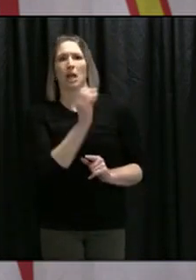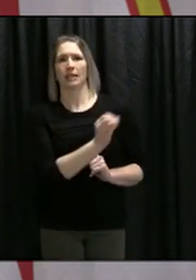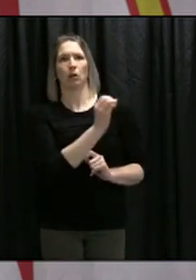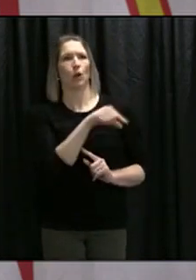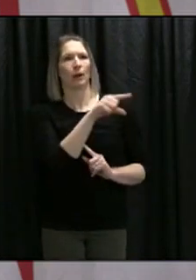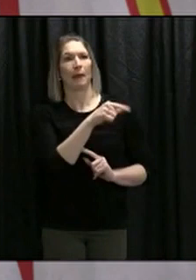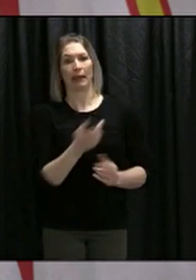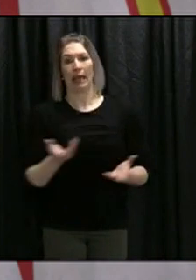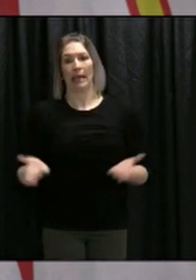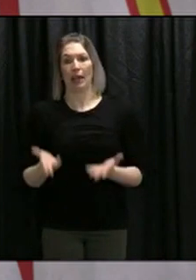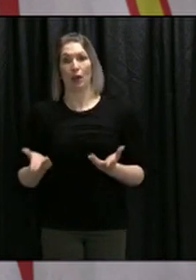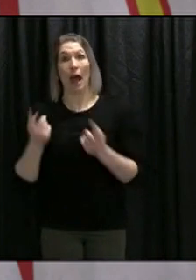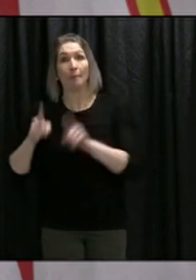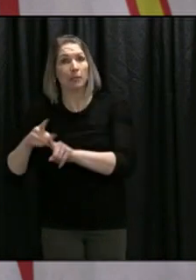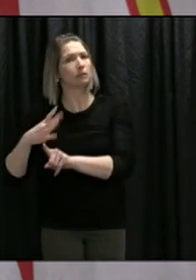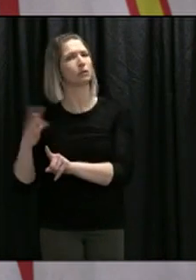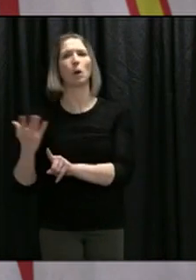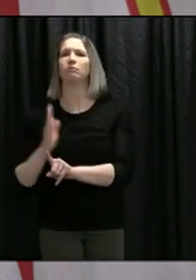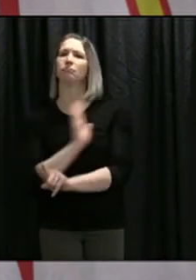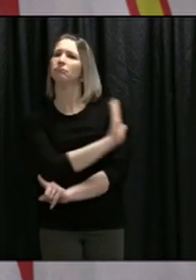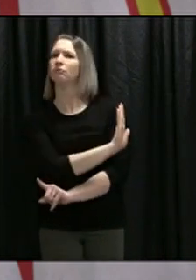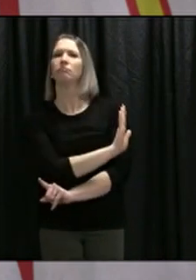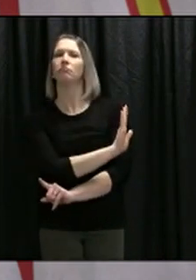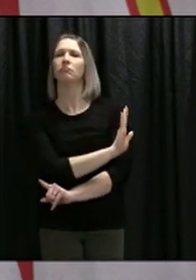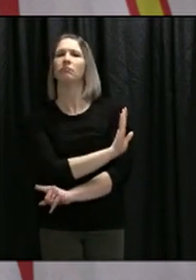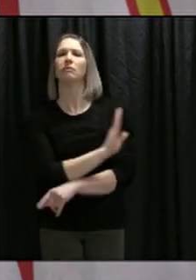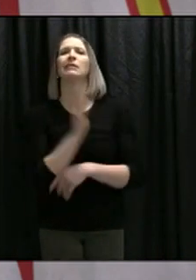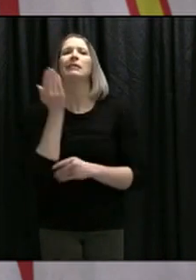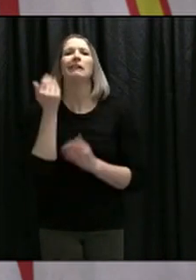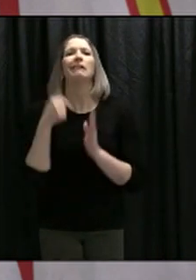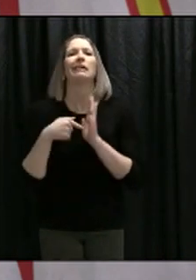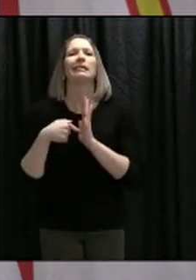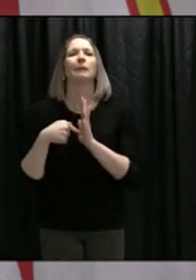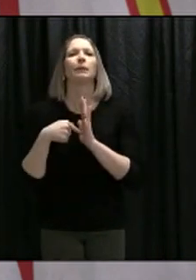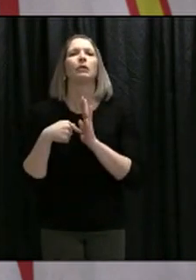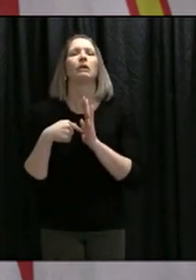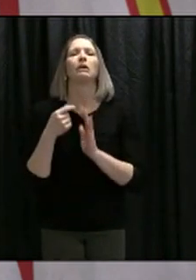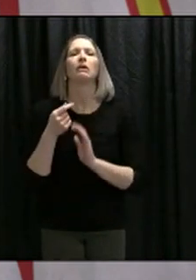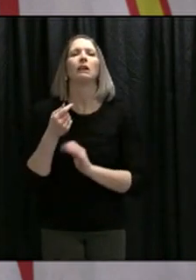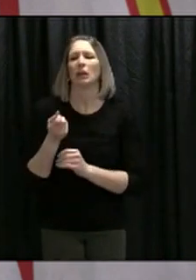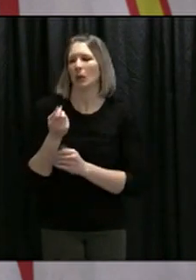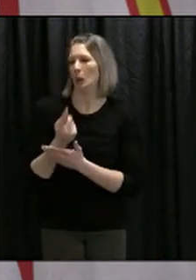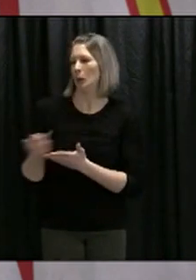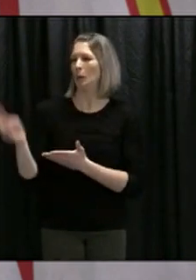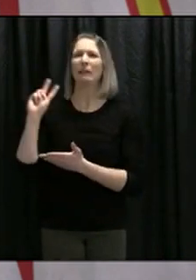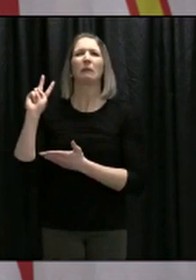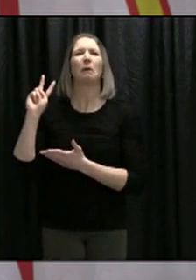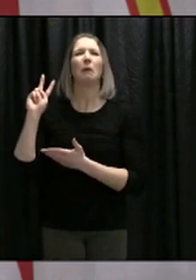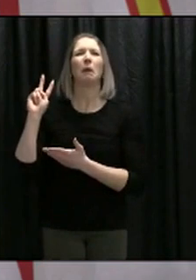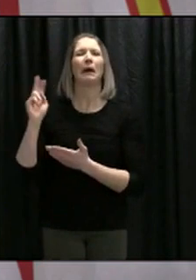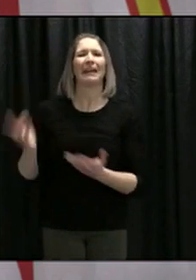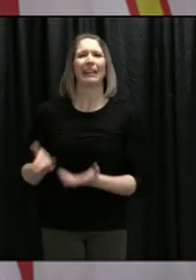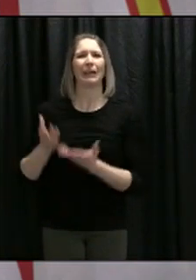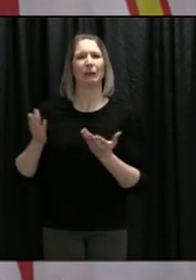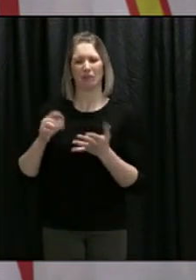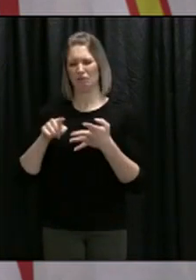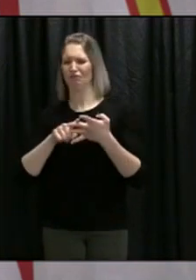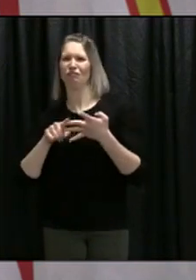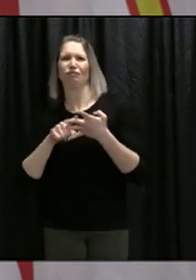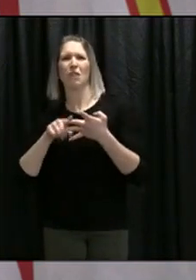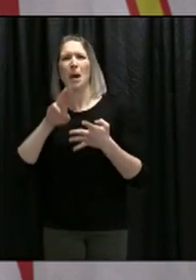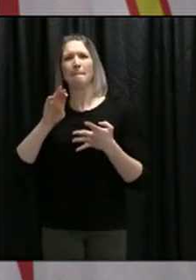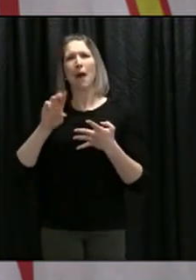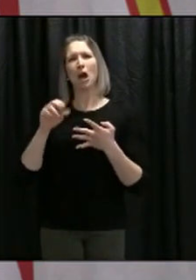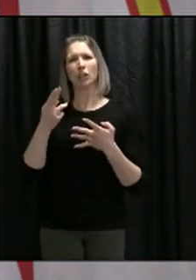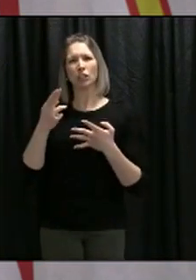what happened here in our own backyard just a few weeks ago. It's April the 15th, and just a month ago, on mid-March,